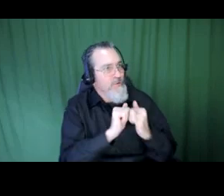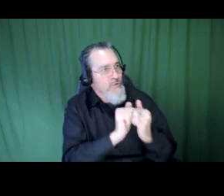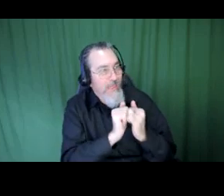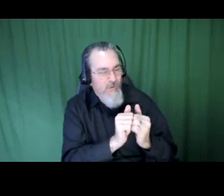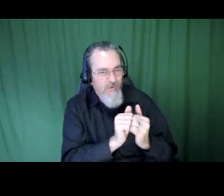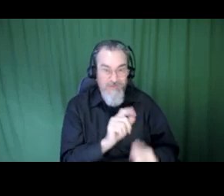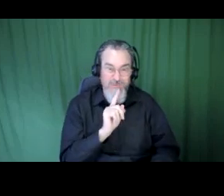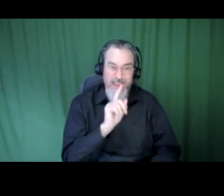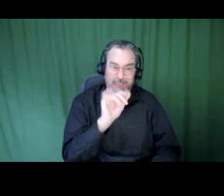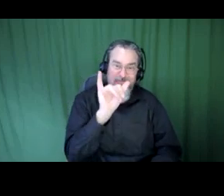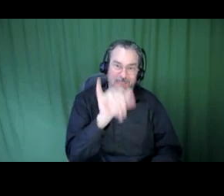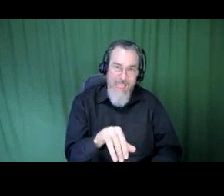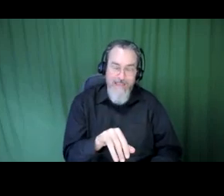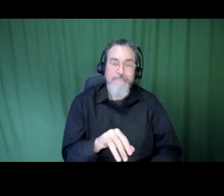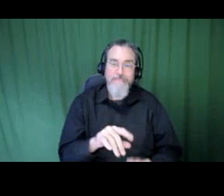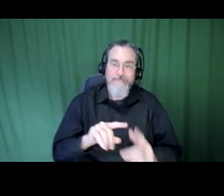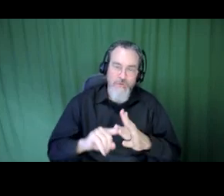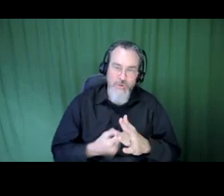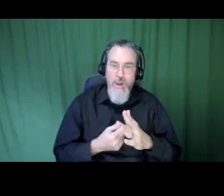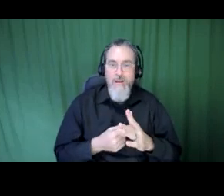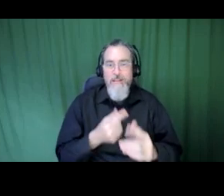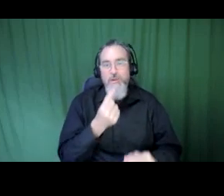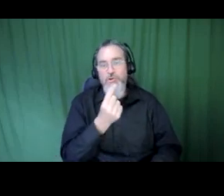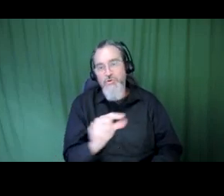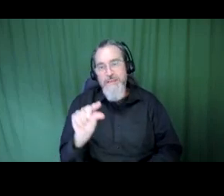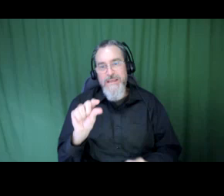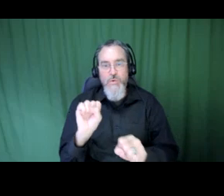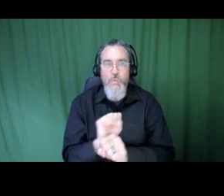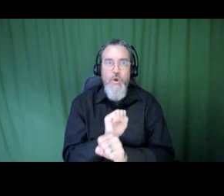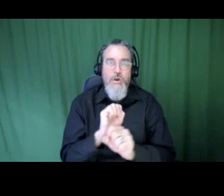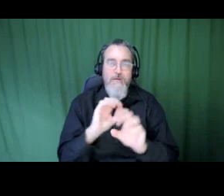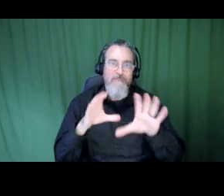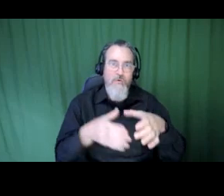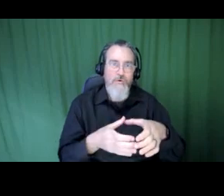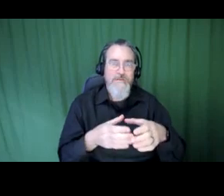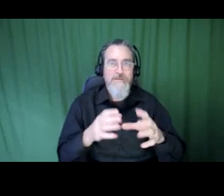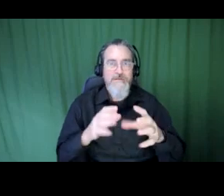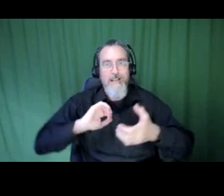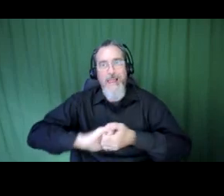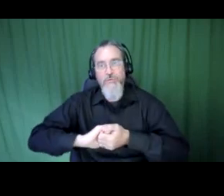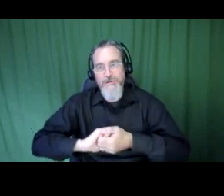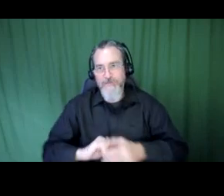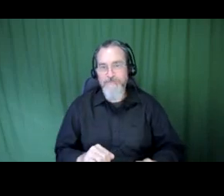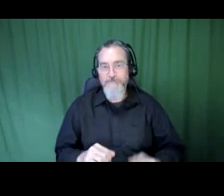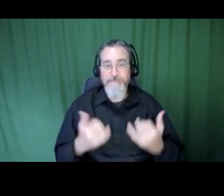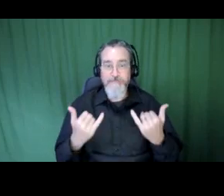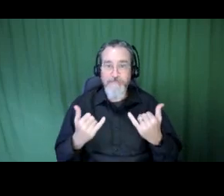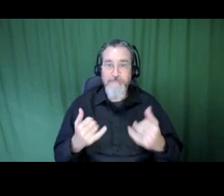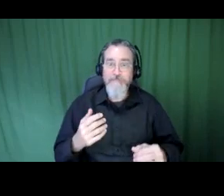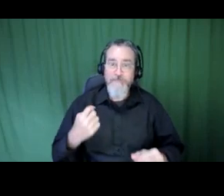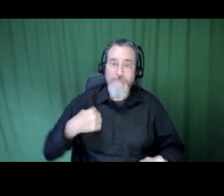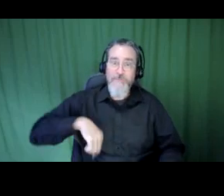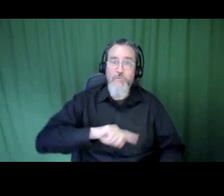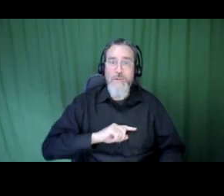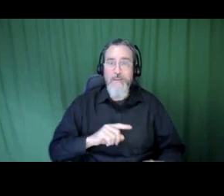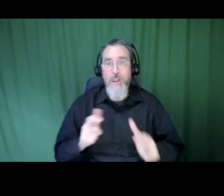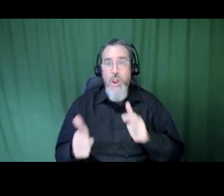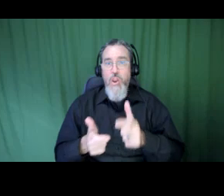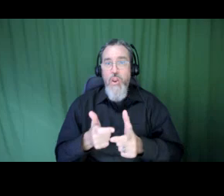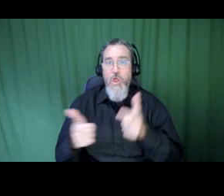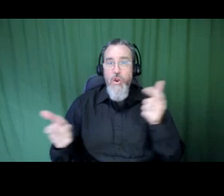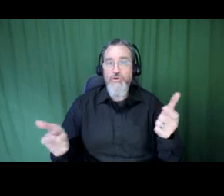Workforce Collaborative. And from there, we have grown to a larger team. I include this picture to share some of the